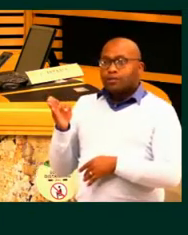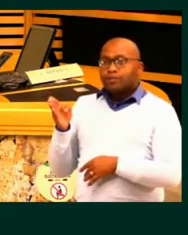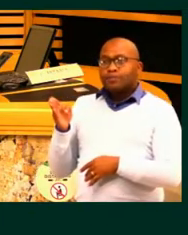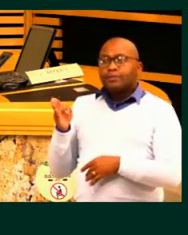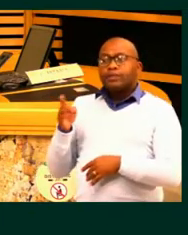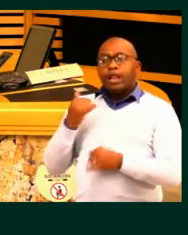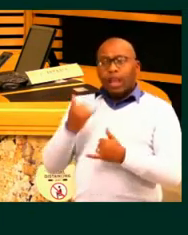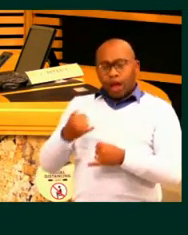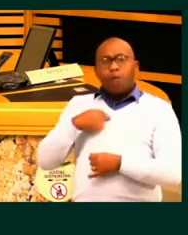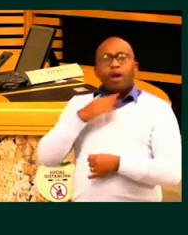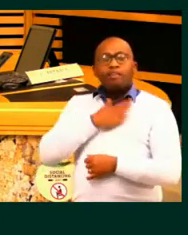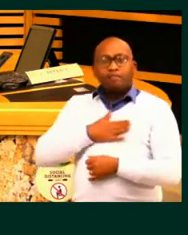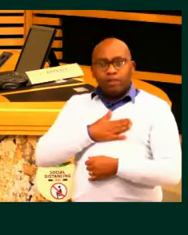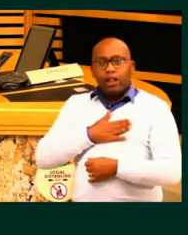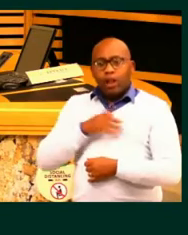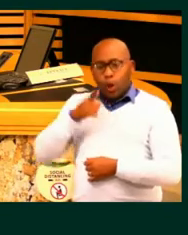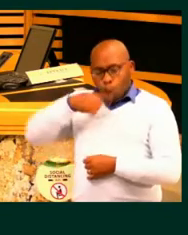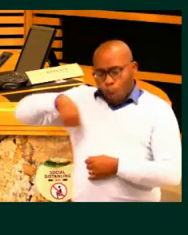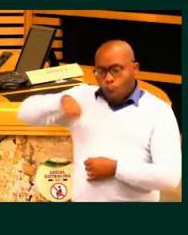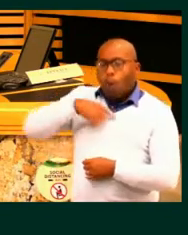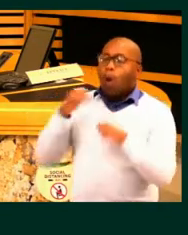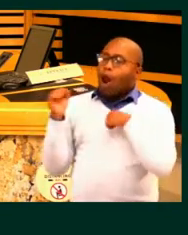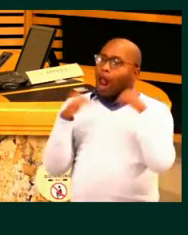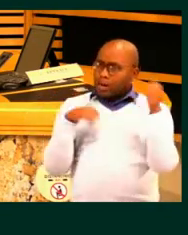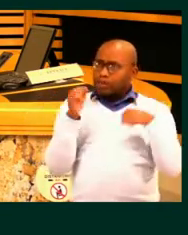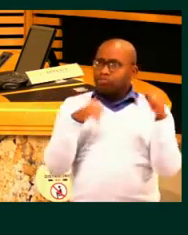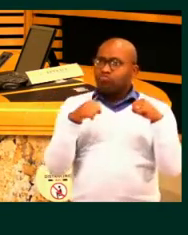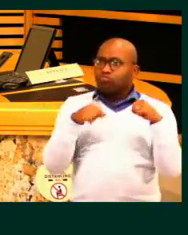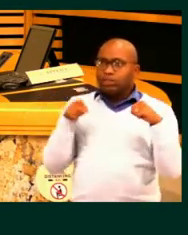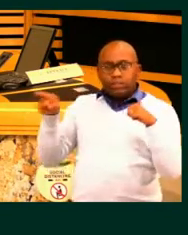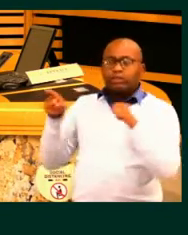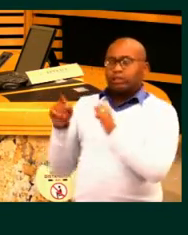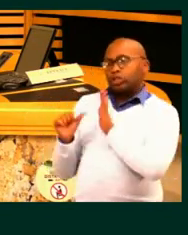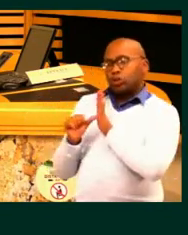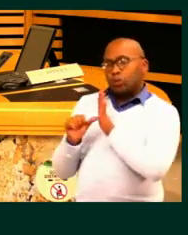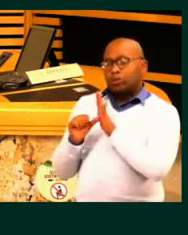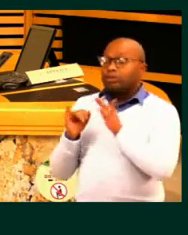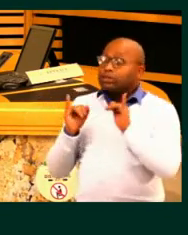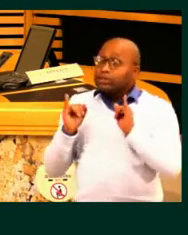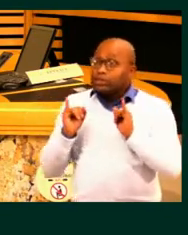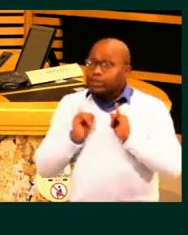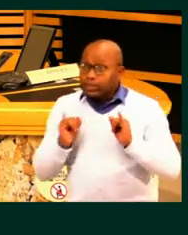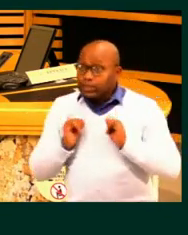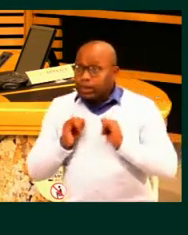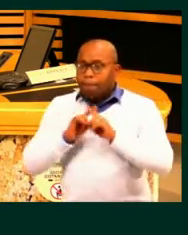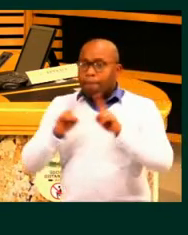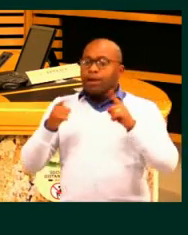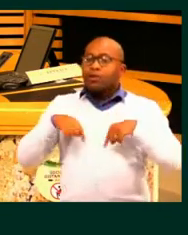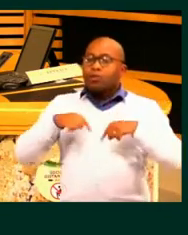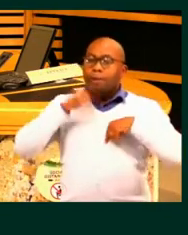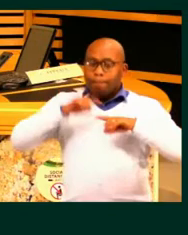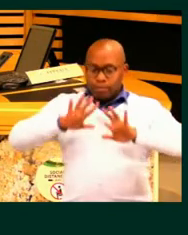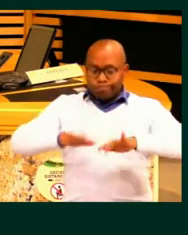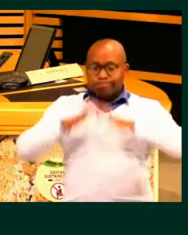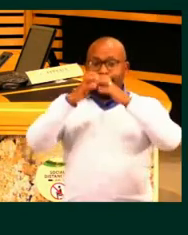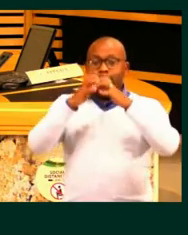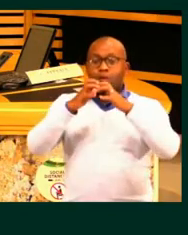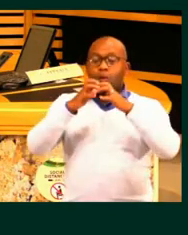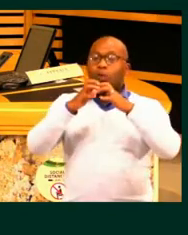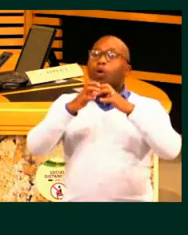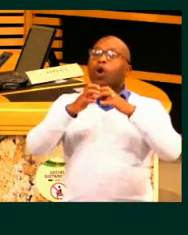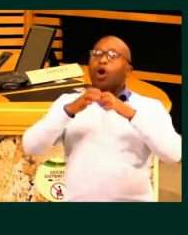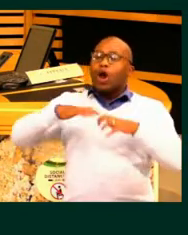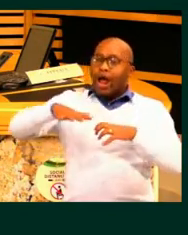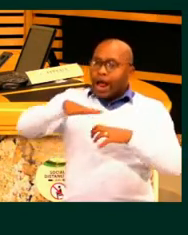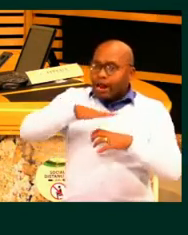ground and that this motion would be accepted as a logical next step in creating an environment where victims feel safe to